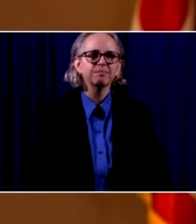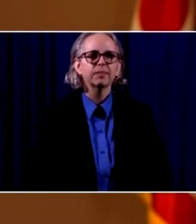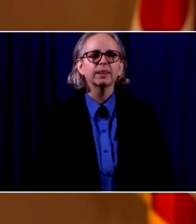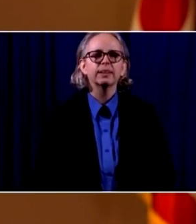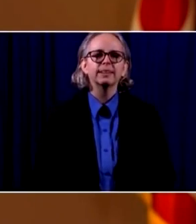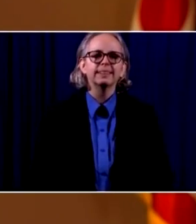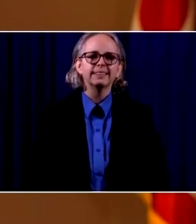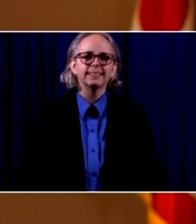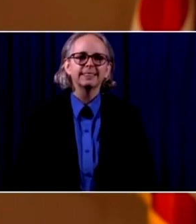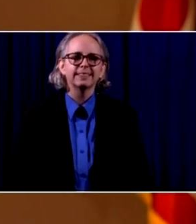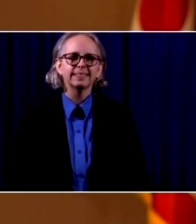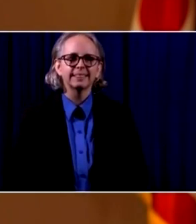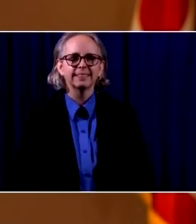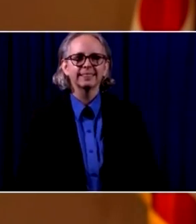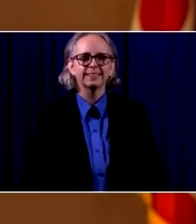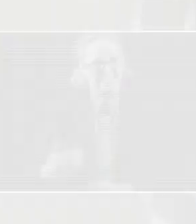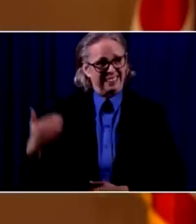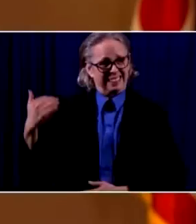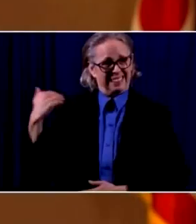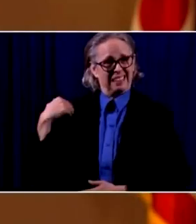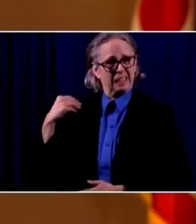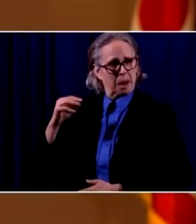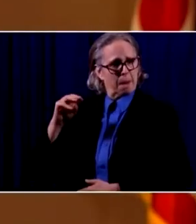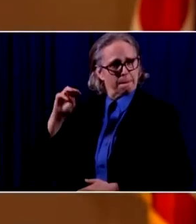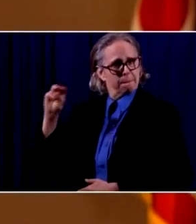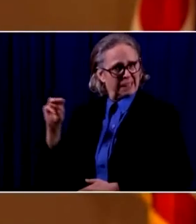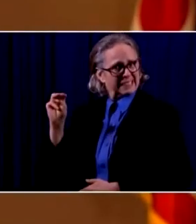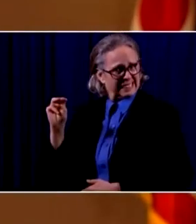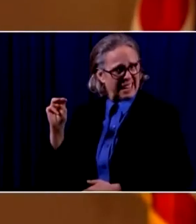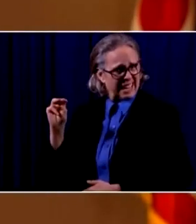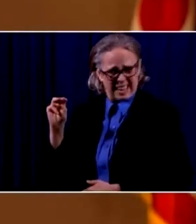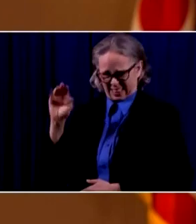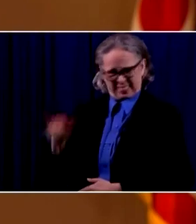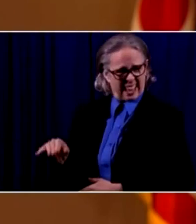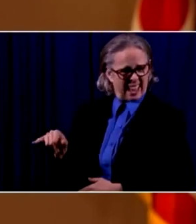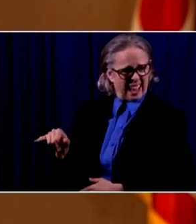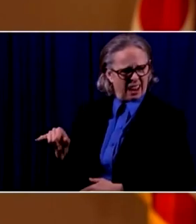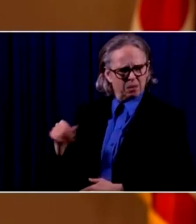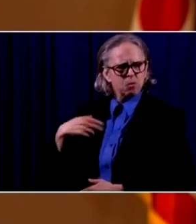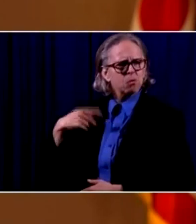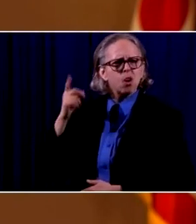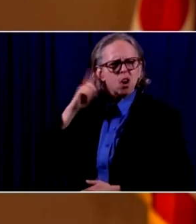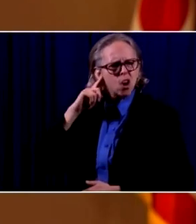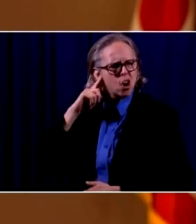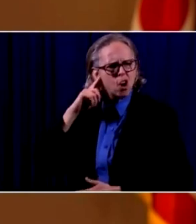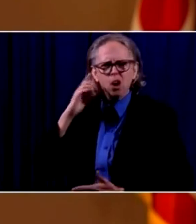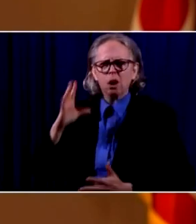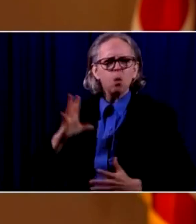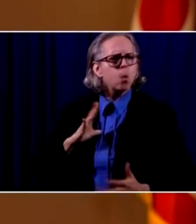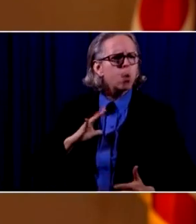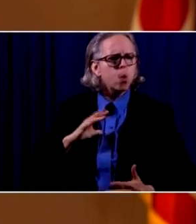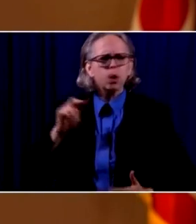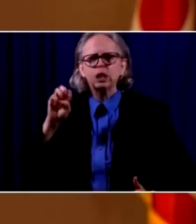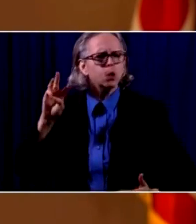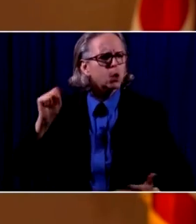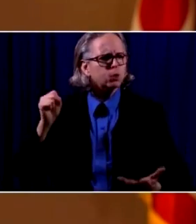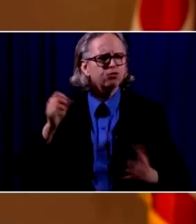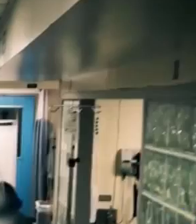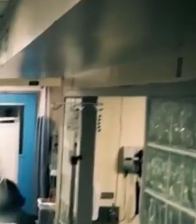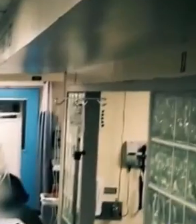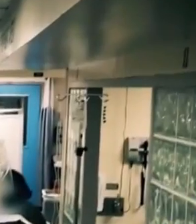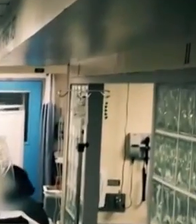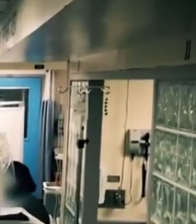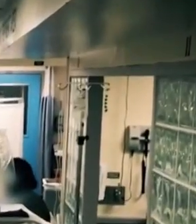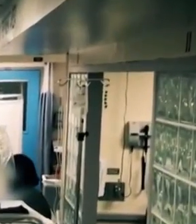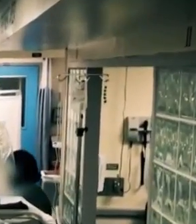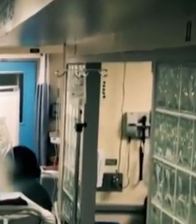third spike in cases and confirmed Ohio will remain in a state of emergency. That means each business must post